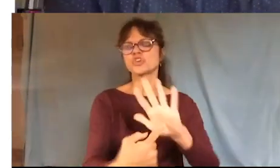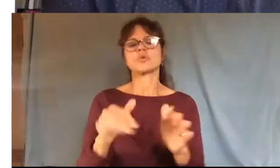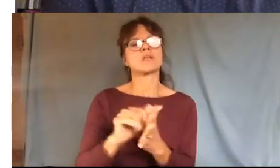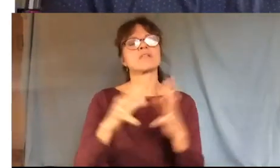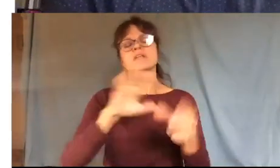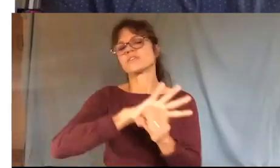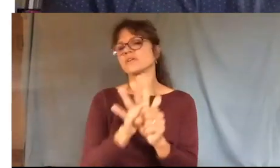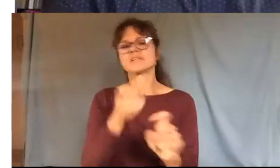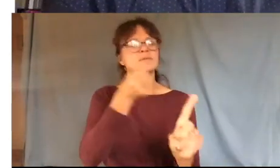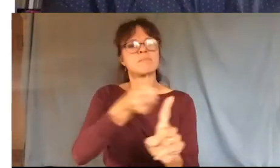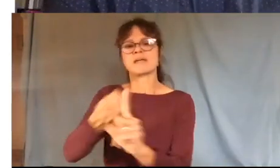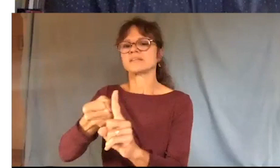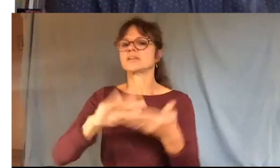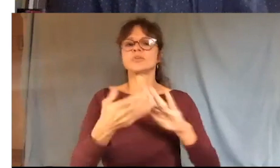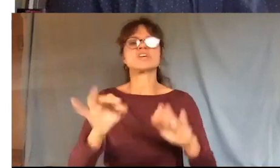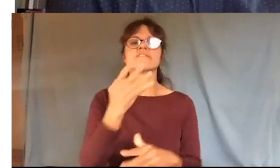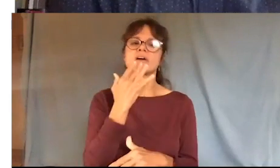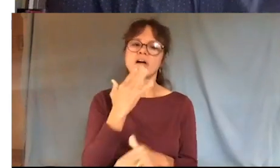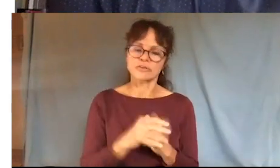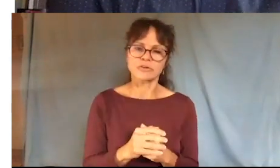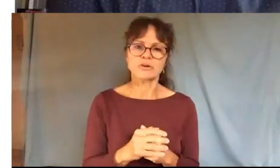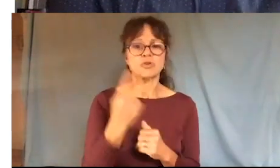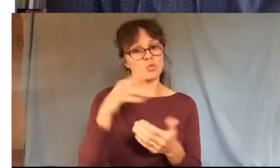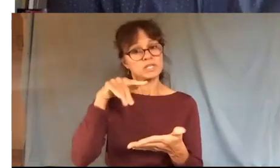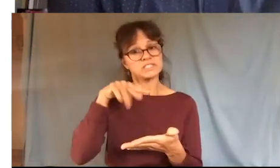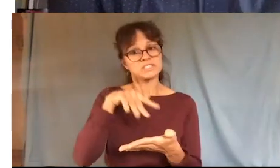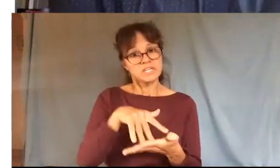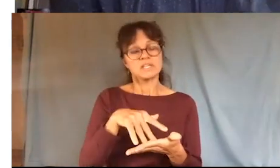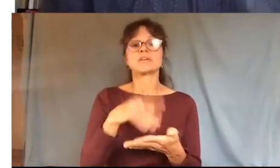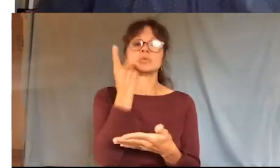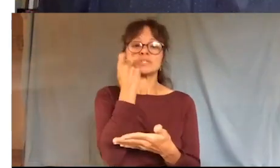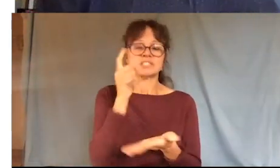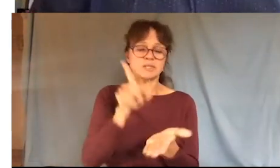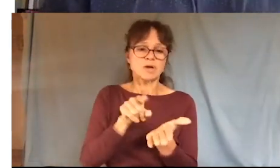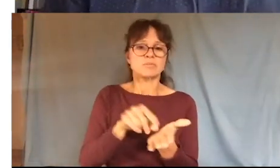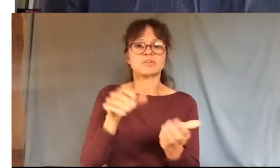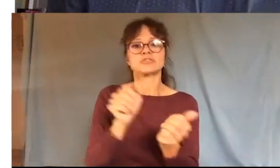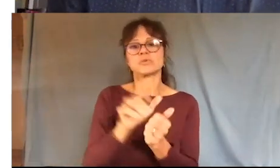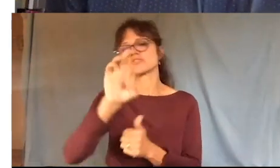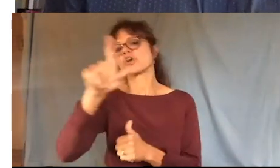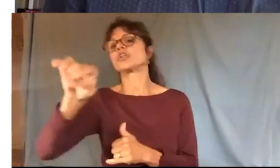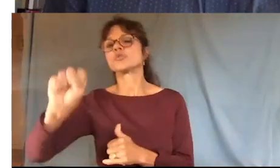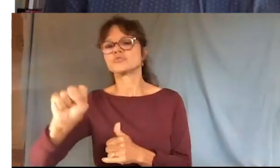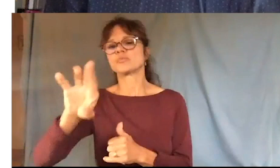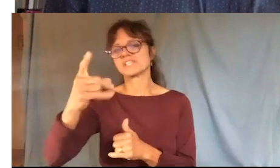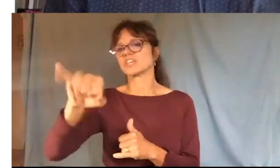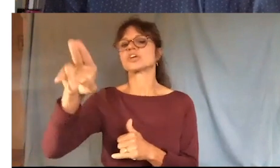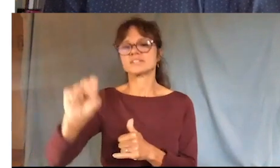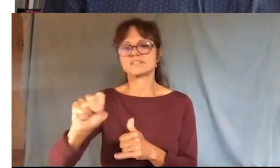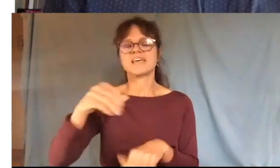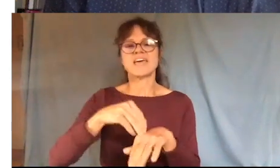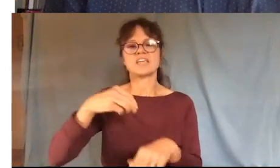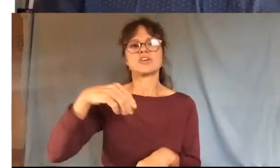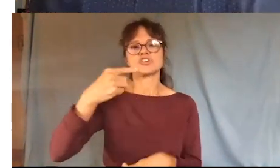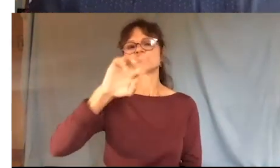is impacting communities of color. There's one study that we just published last month with Carlos Rodriguez Diaz at George